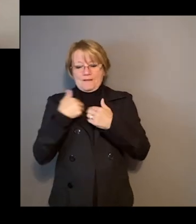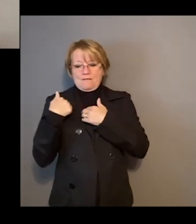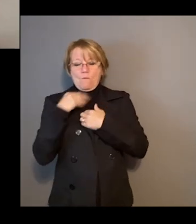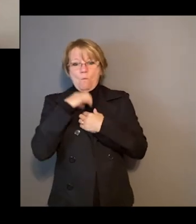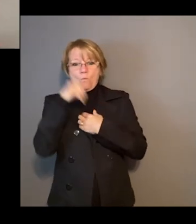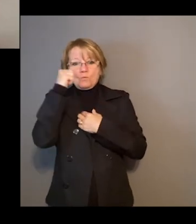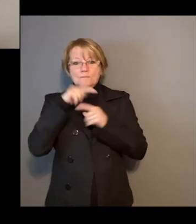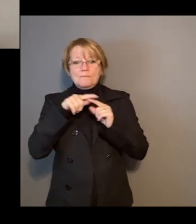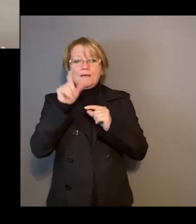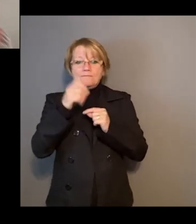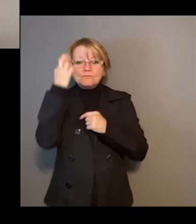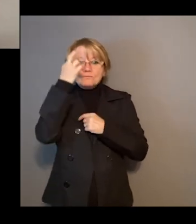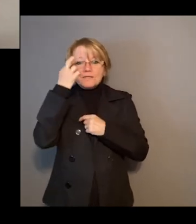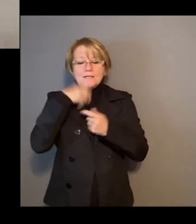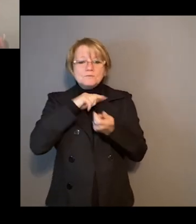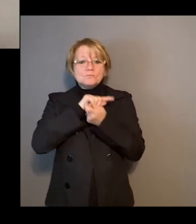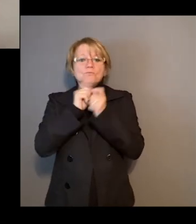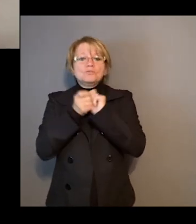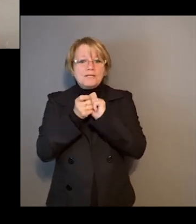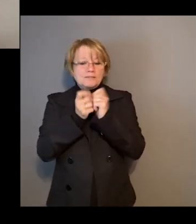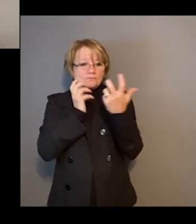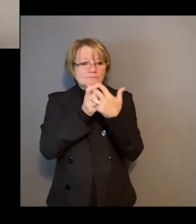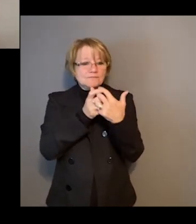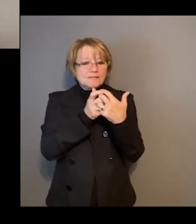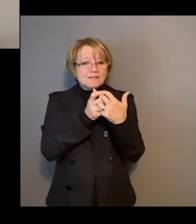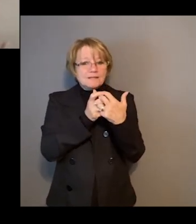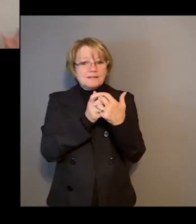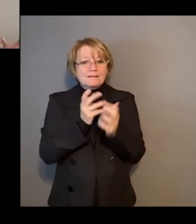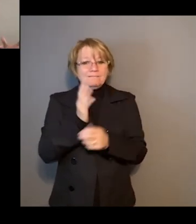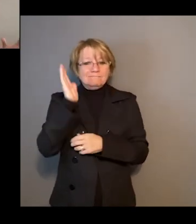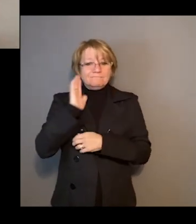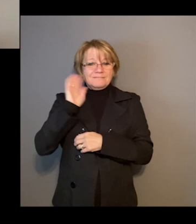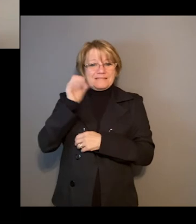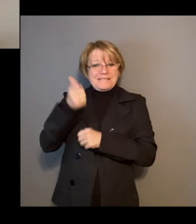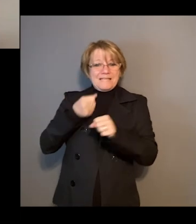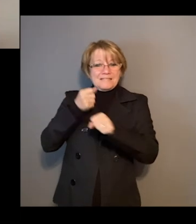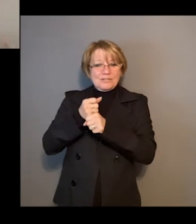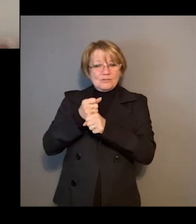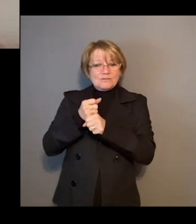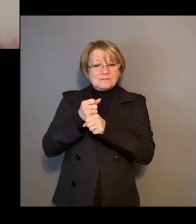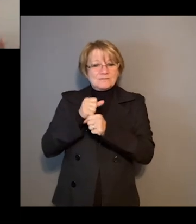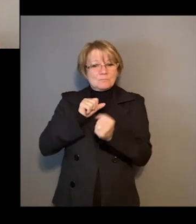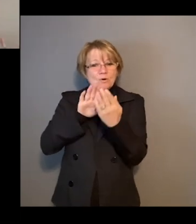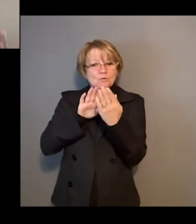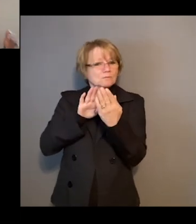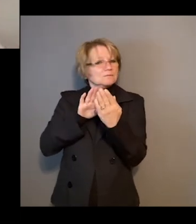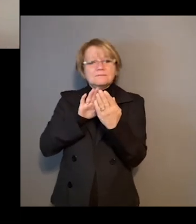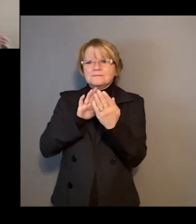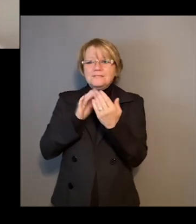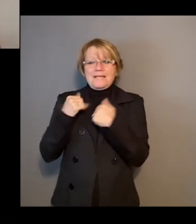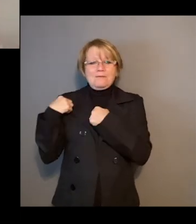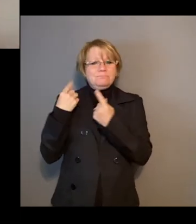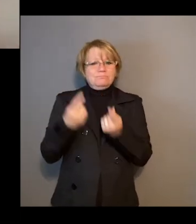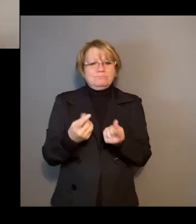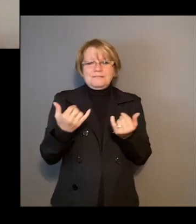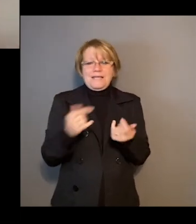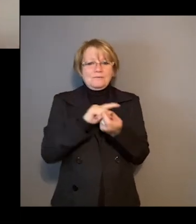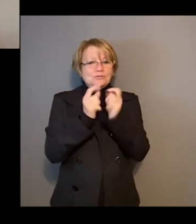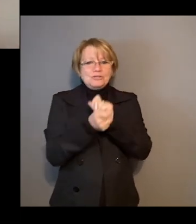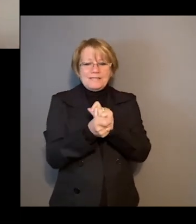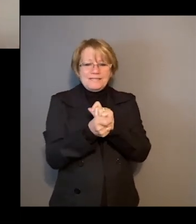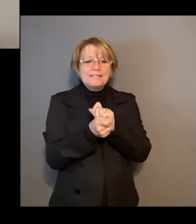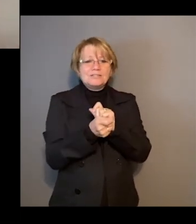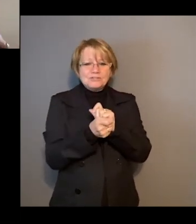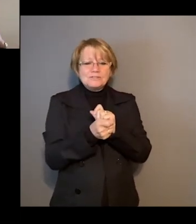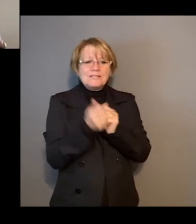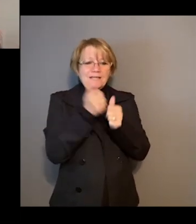10 years ago, we have to change those every so often, because we're getting older, but the generations are different when they're coming up. They're as 18